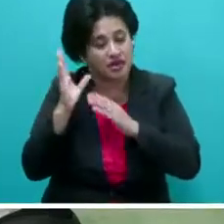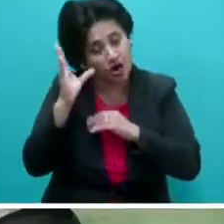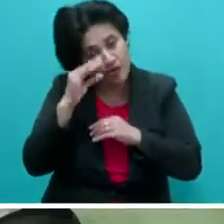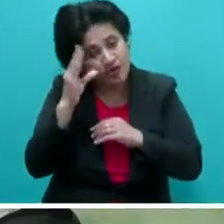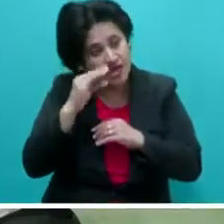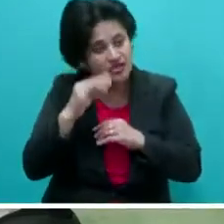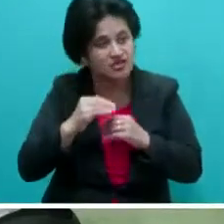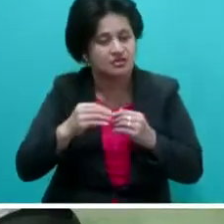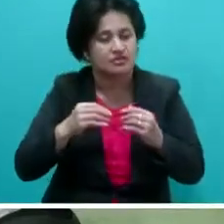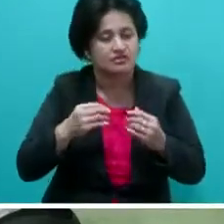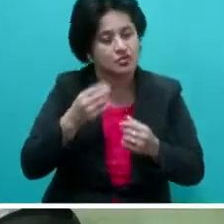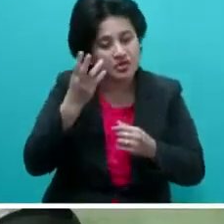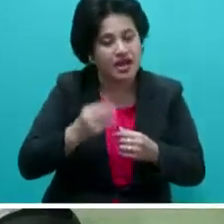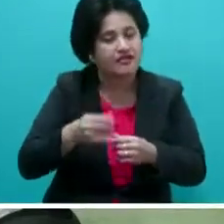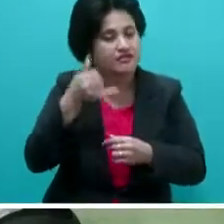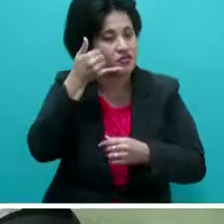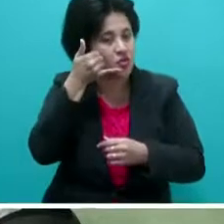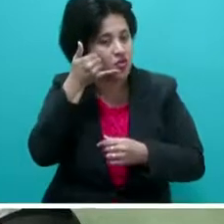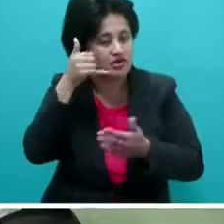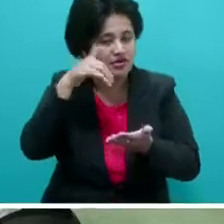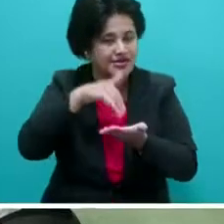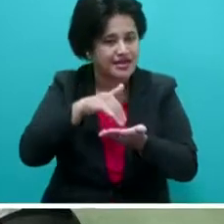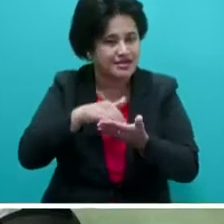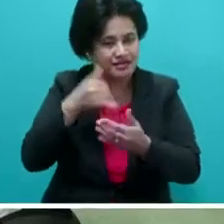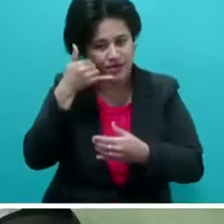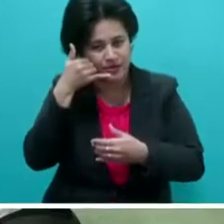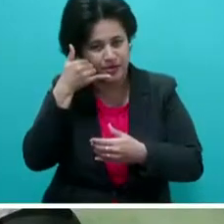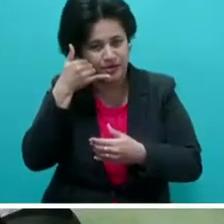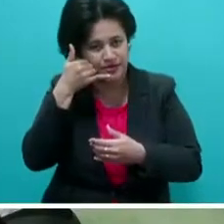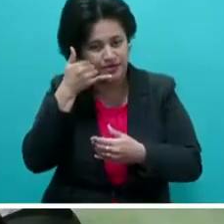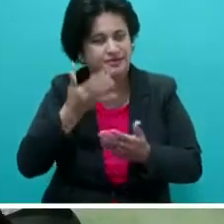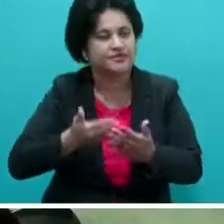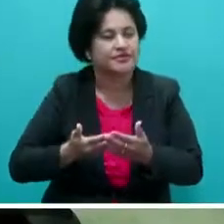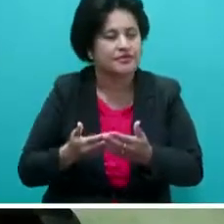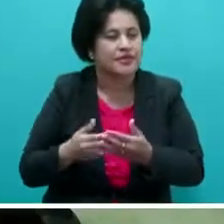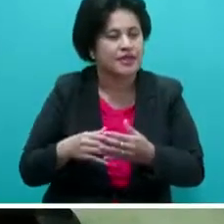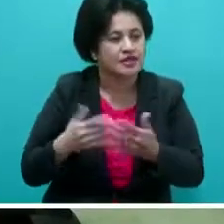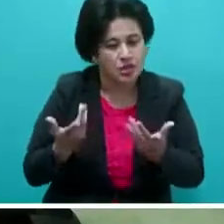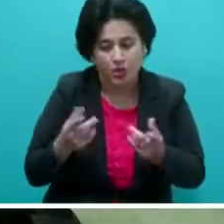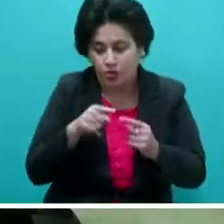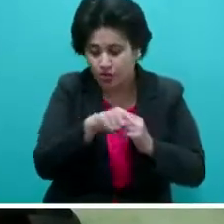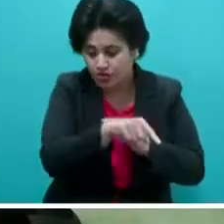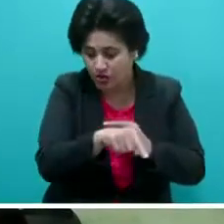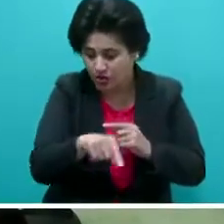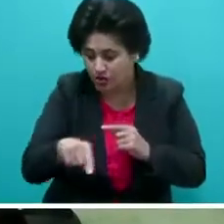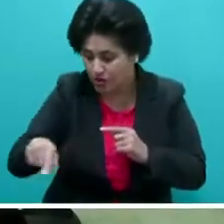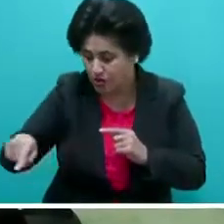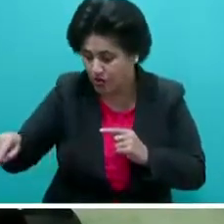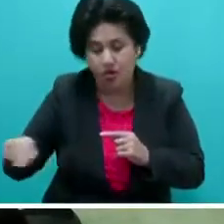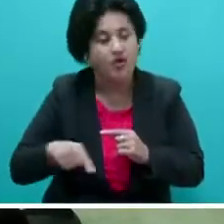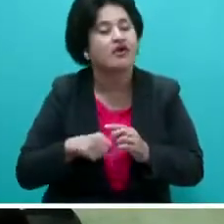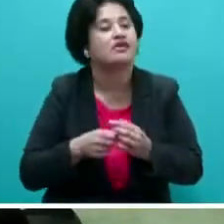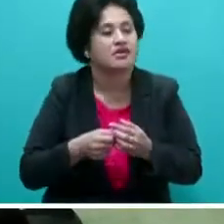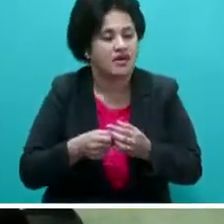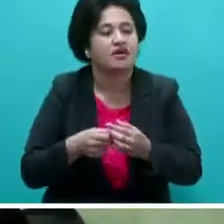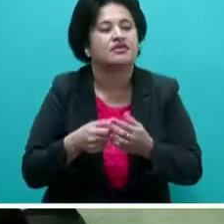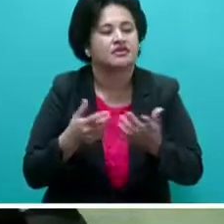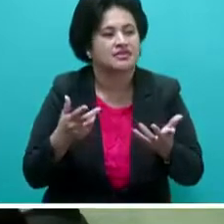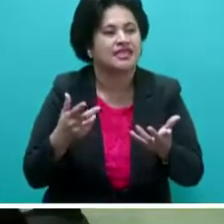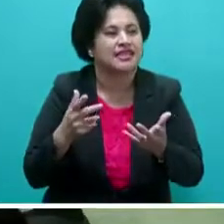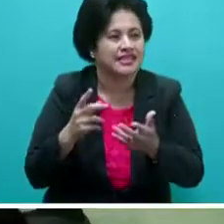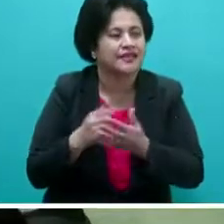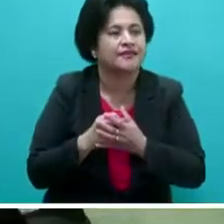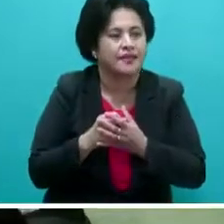All of these things are what we call services-driven sector that contributes to the overall GDP growth in the country. So they need to understand that we are not caught